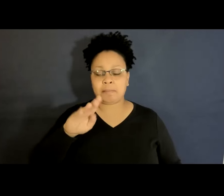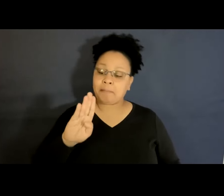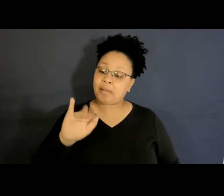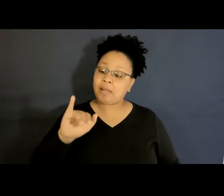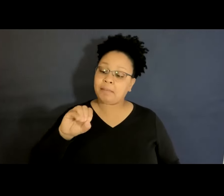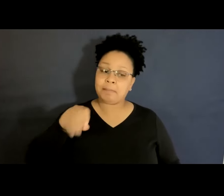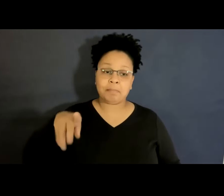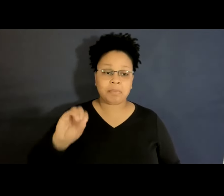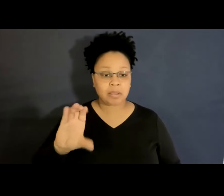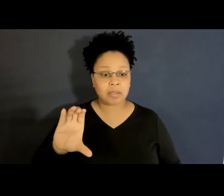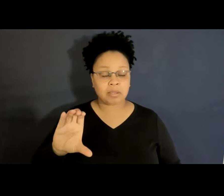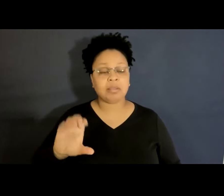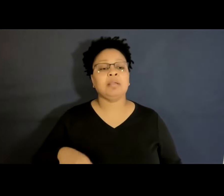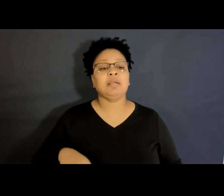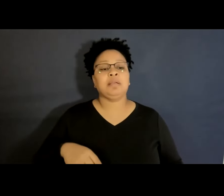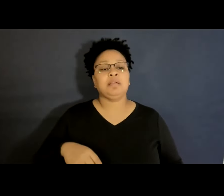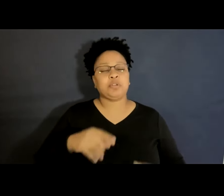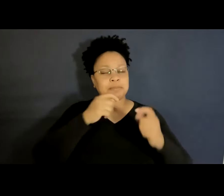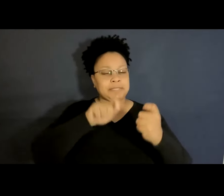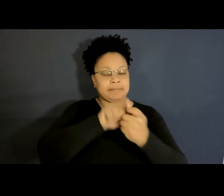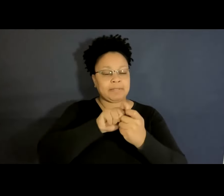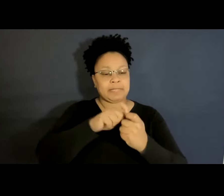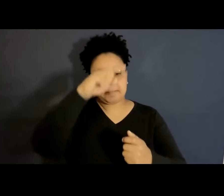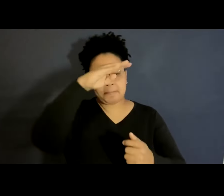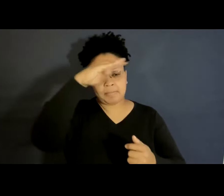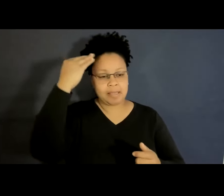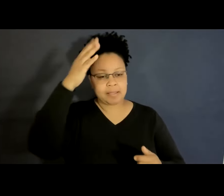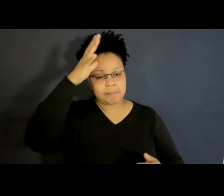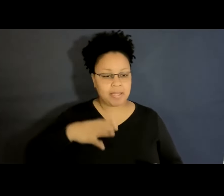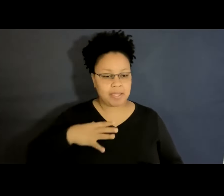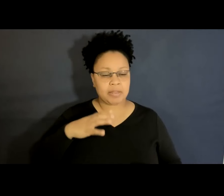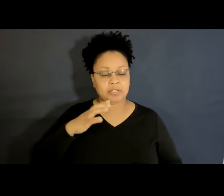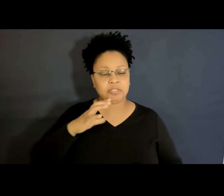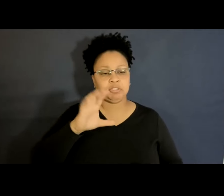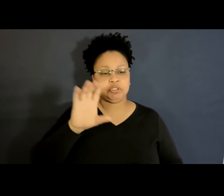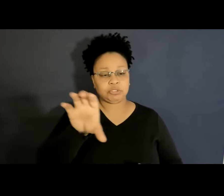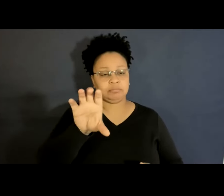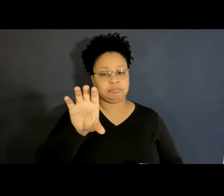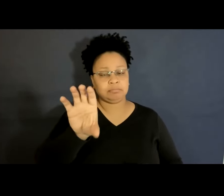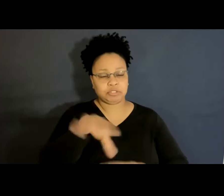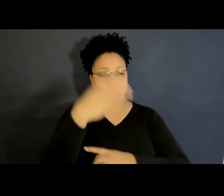man in Chicagoland area. I am a self-advocate